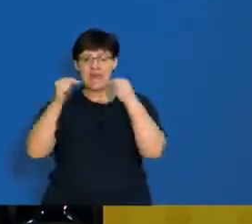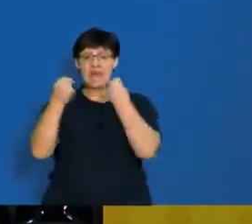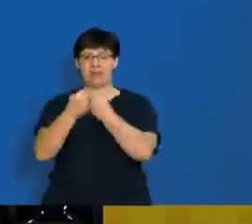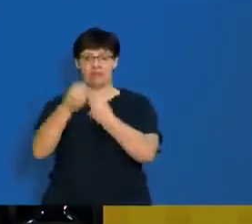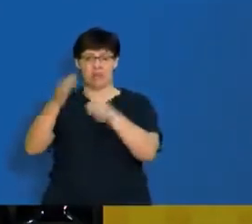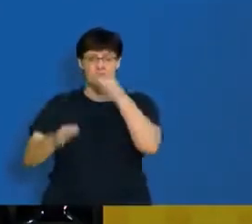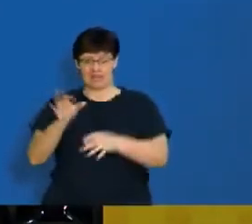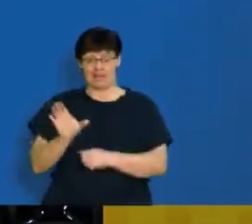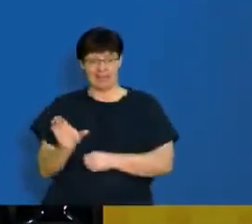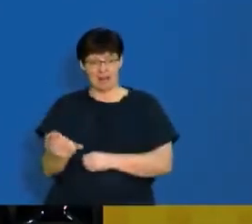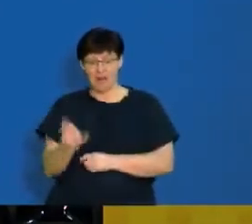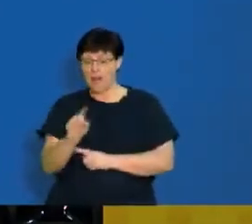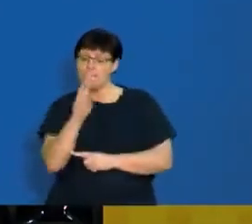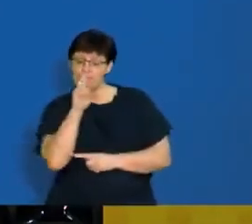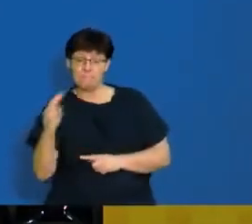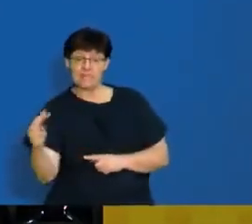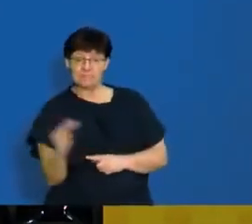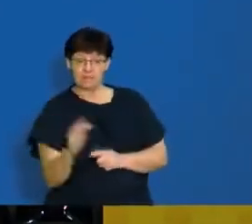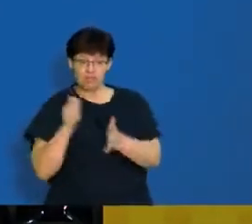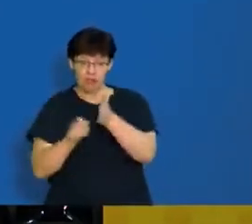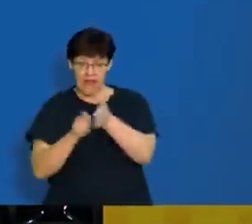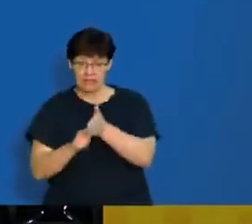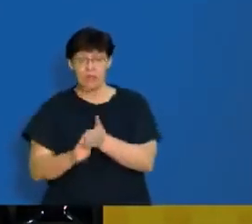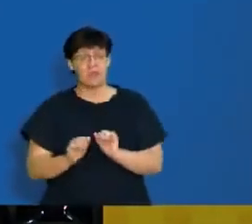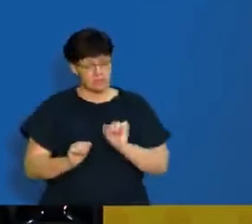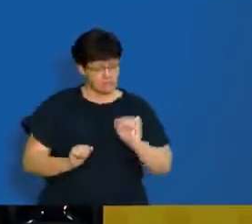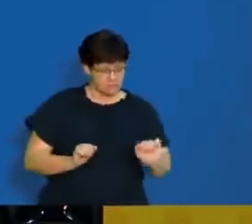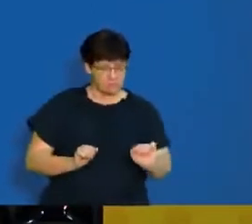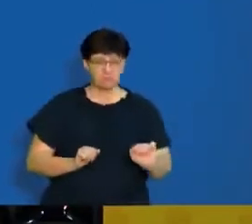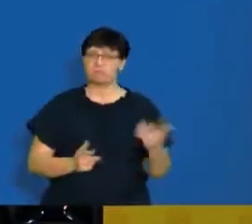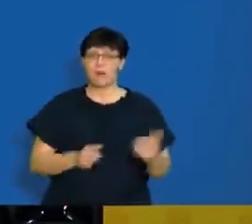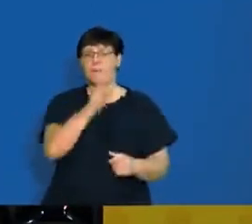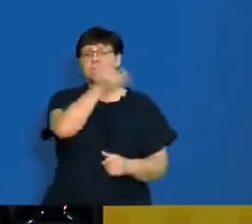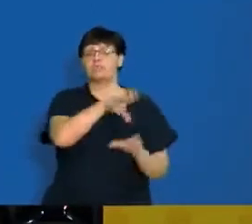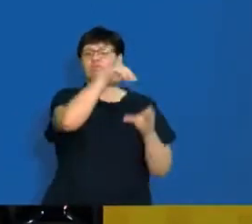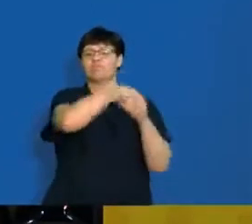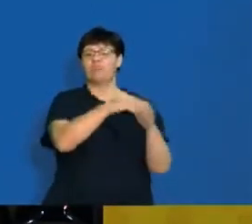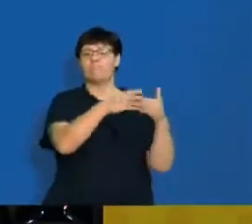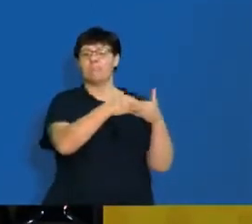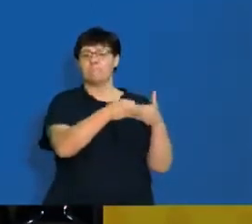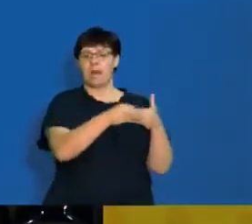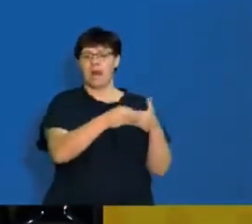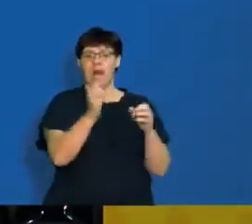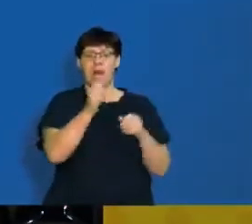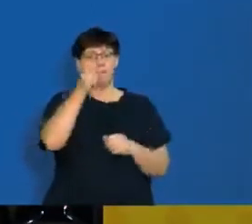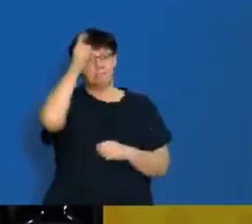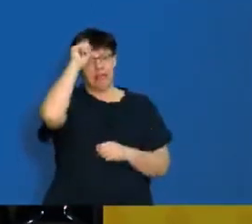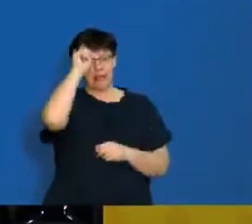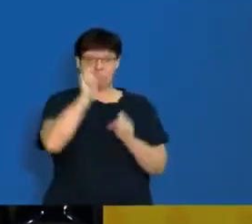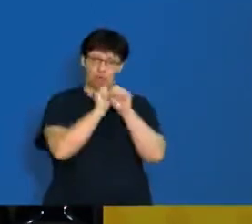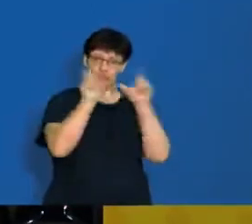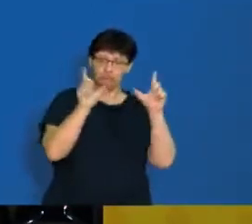Party, his perspective will obviously be different from someone who was a member of the Black Consciousness